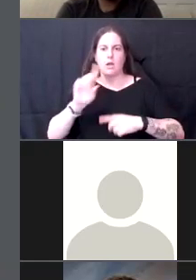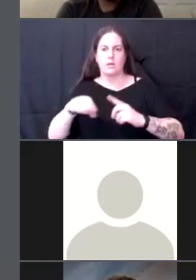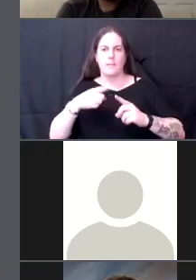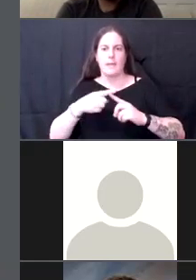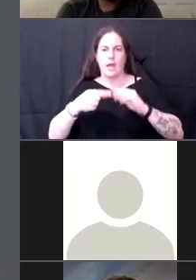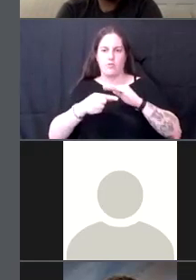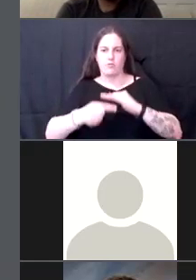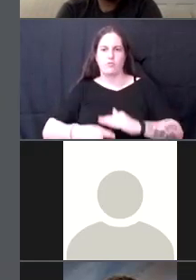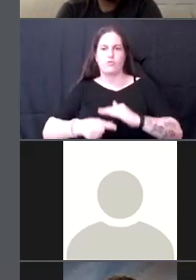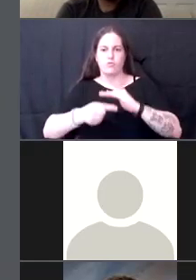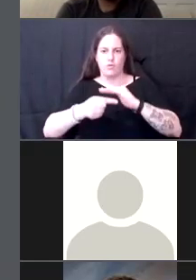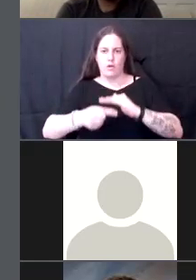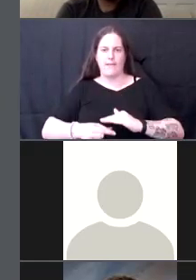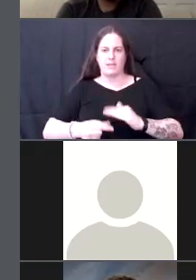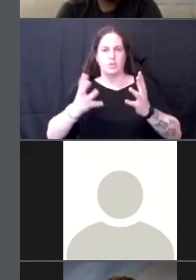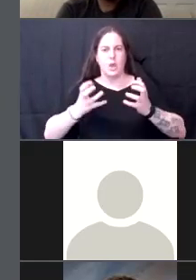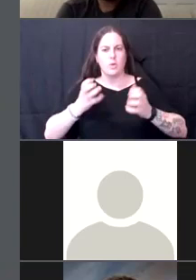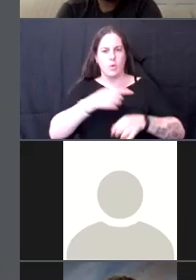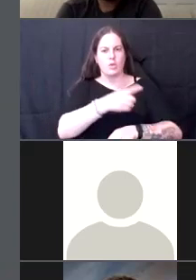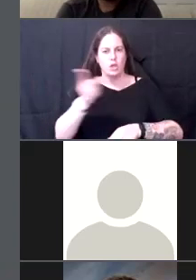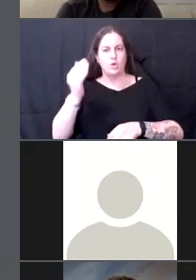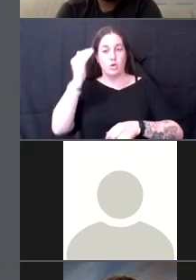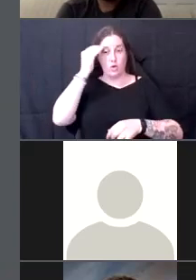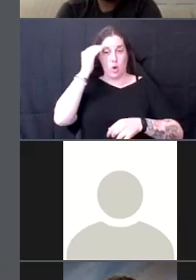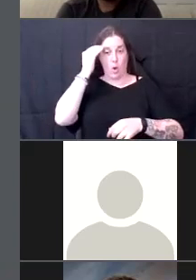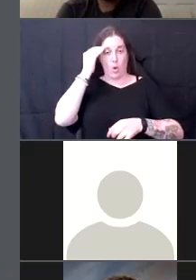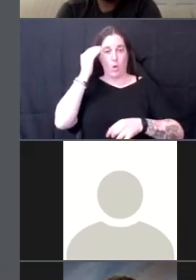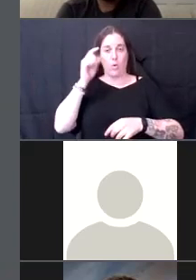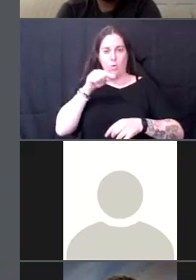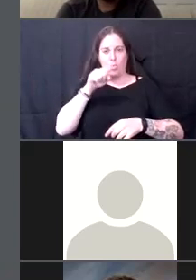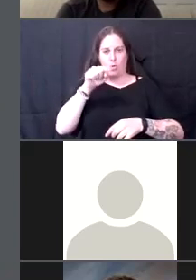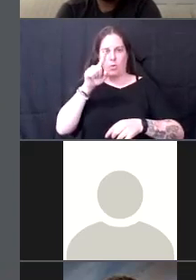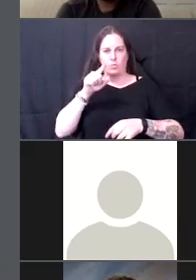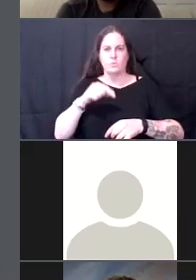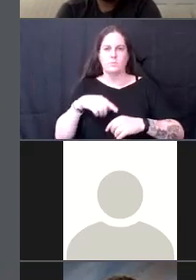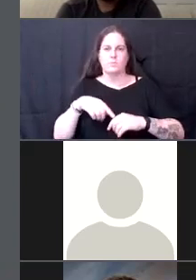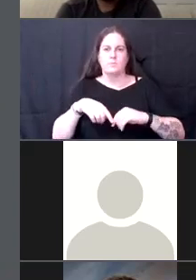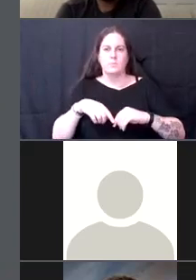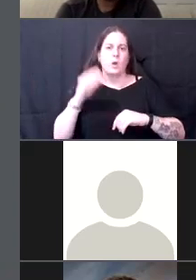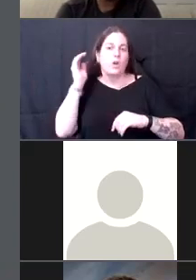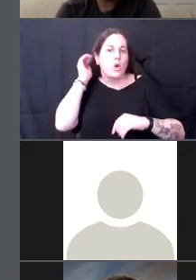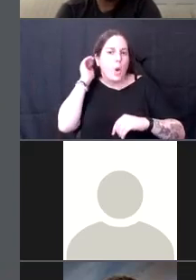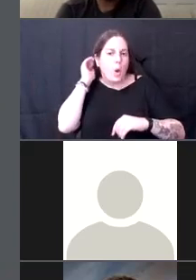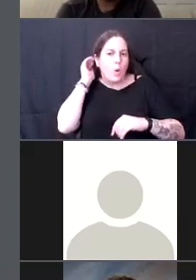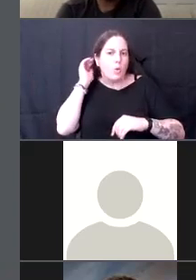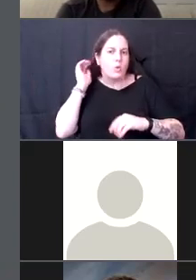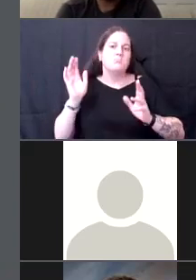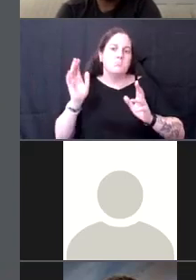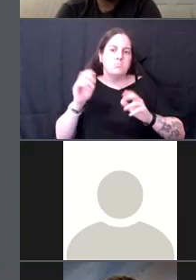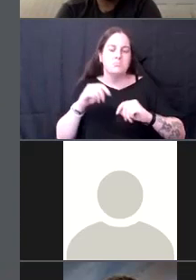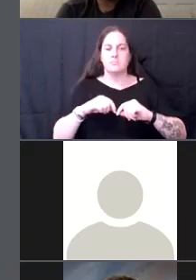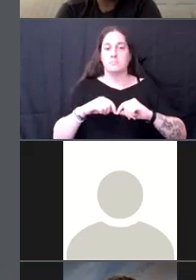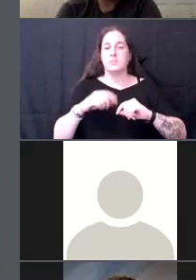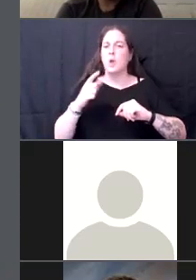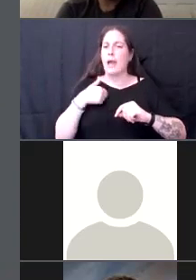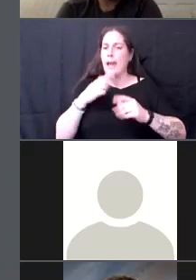All right. So I mentioned on Monday that one of the